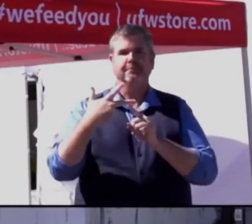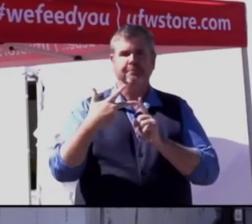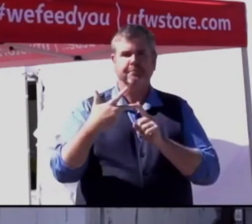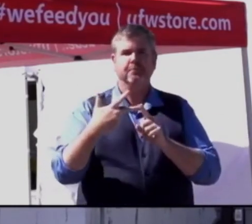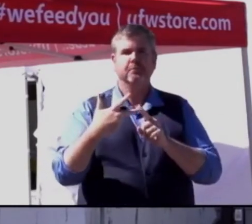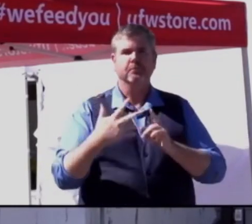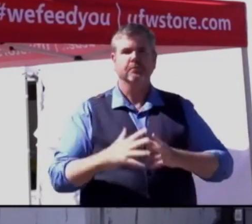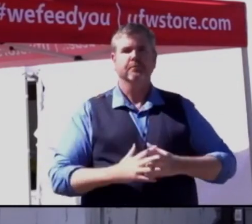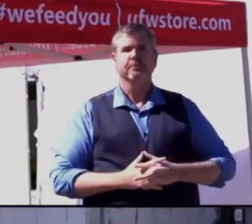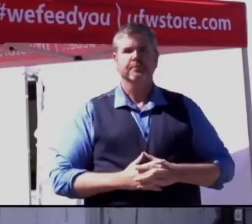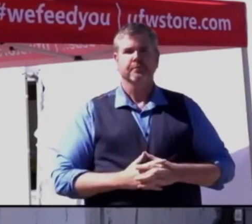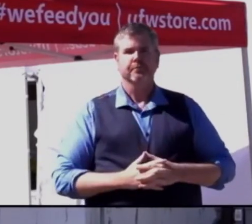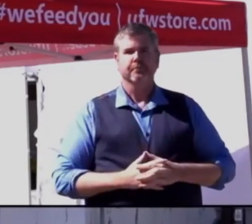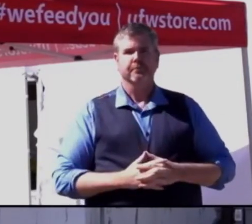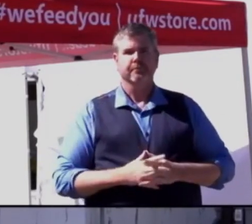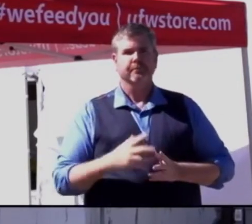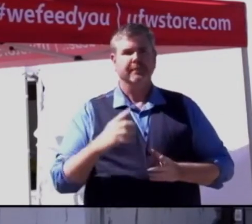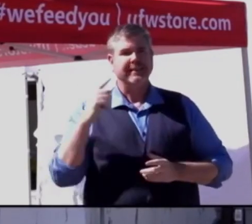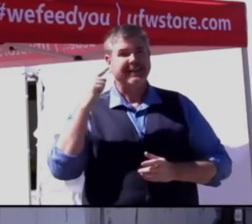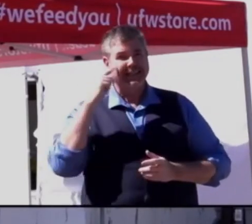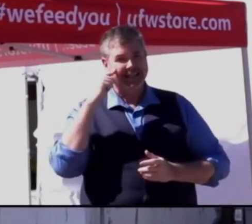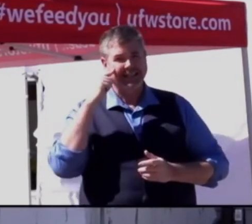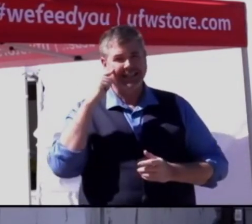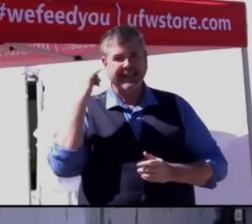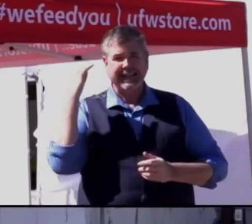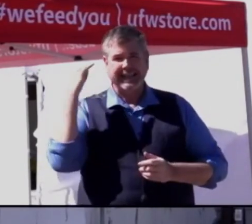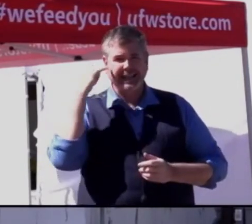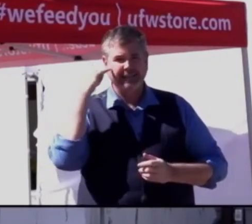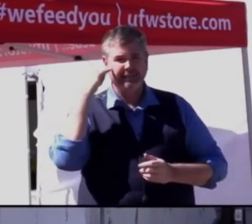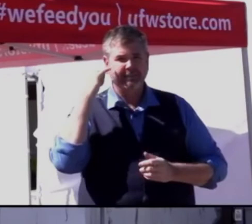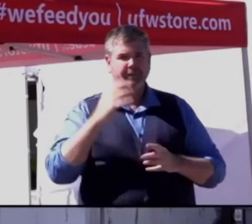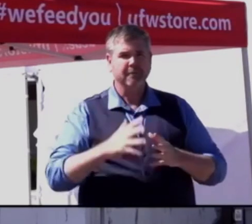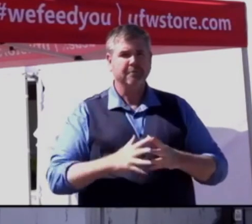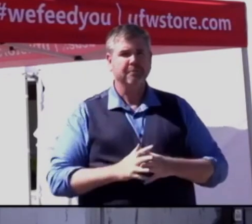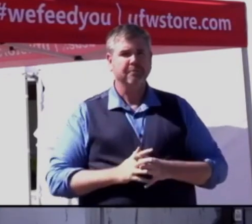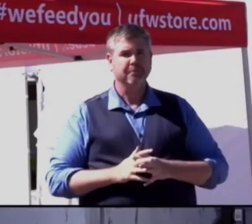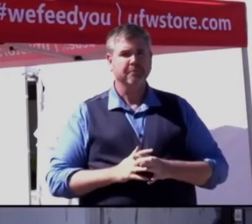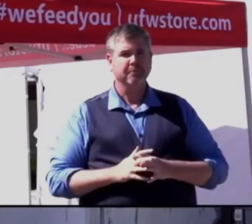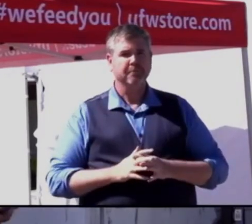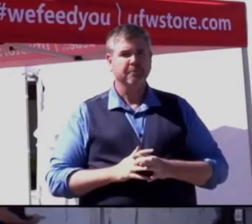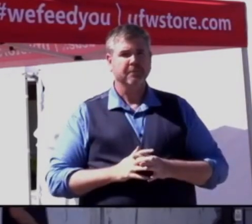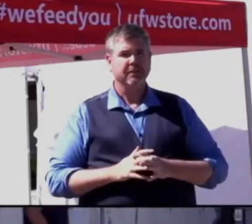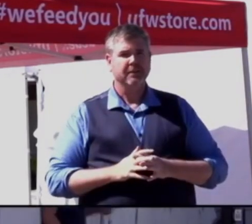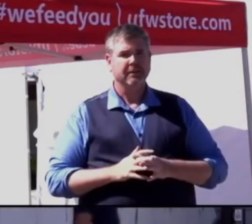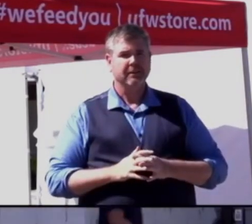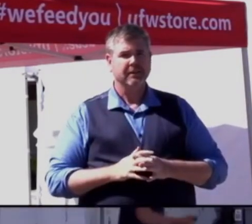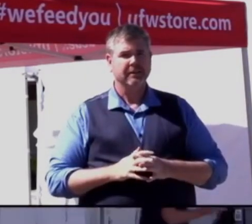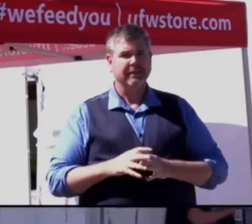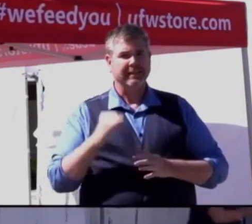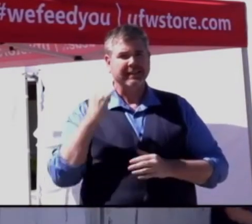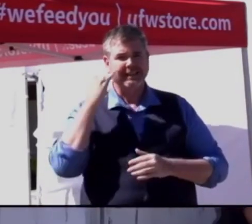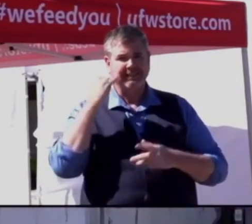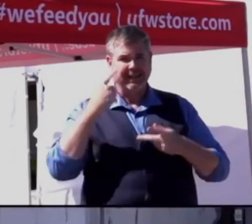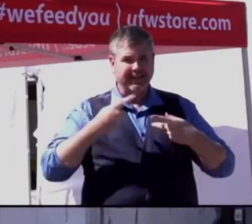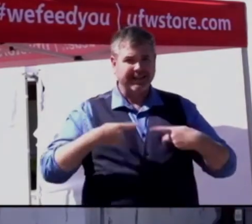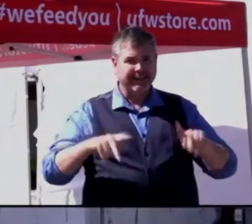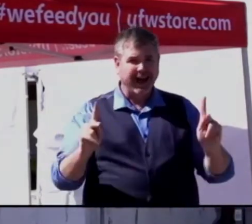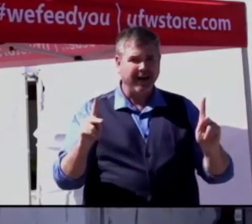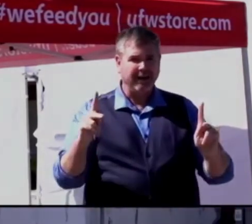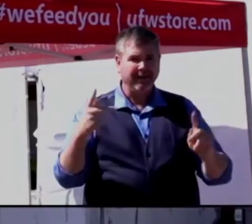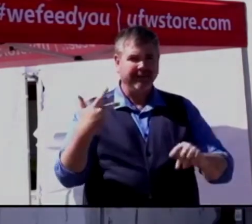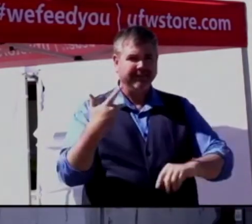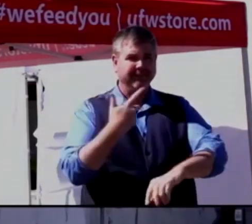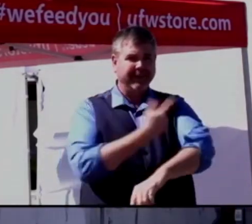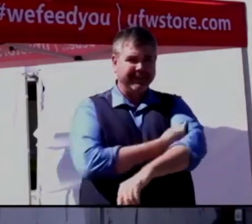that, I think that as of now in the pandemic, if you're eligible for a vaccine and you're offered a vaccine, regardless of which one it